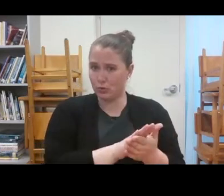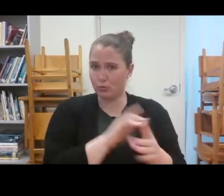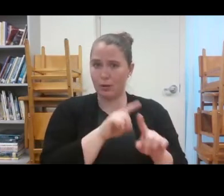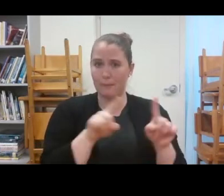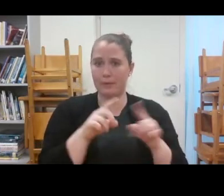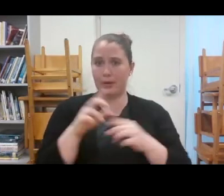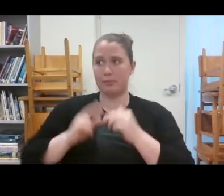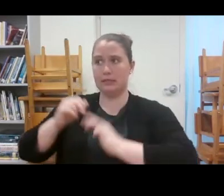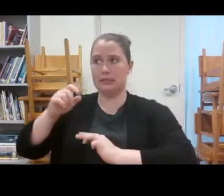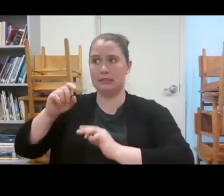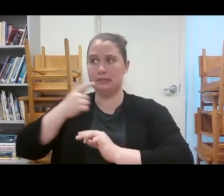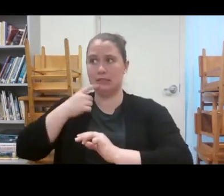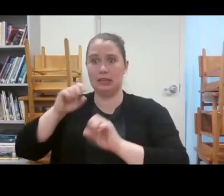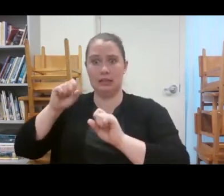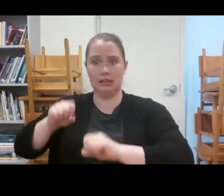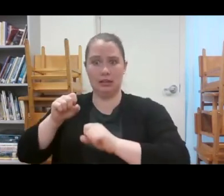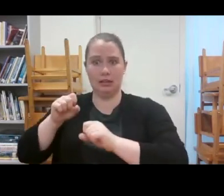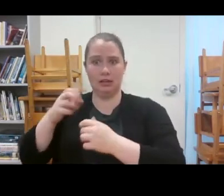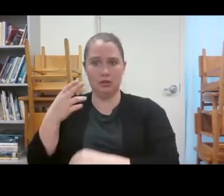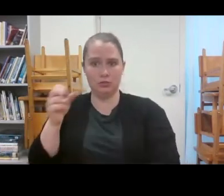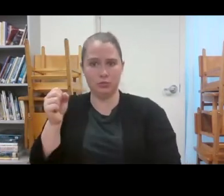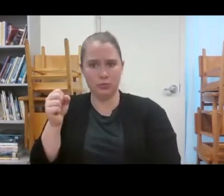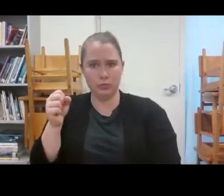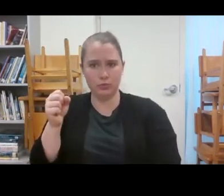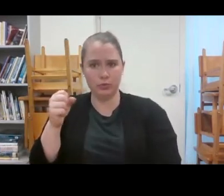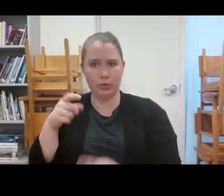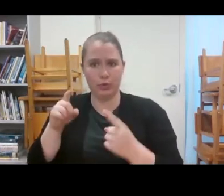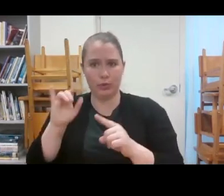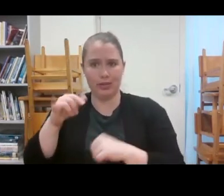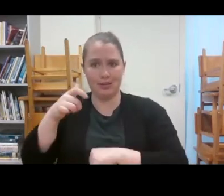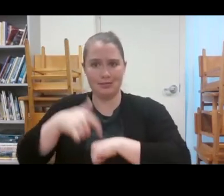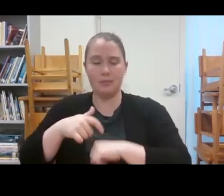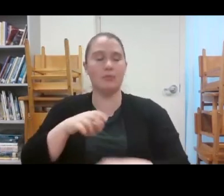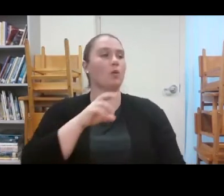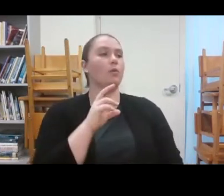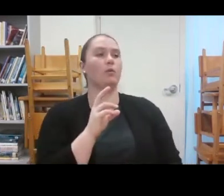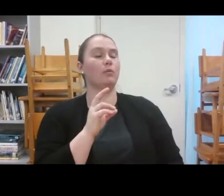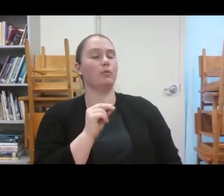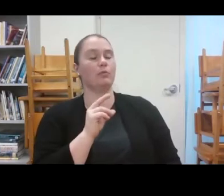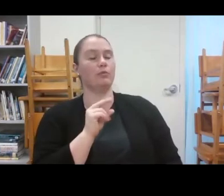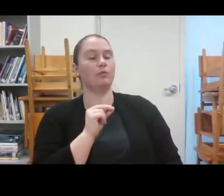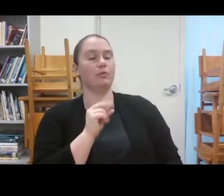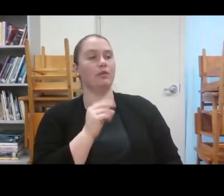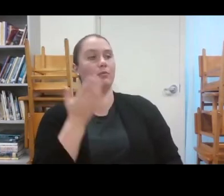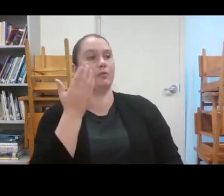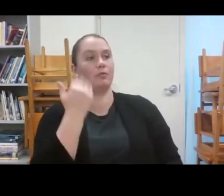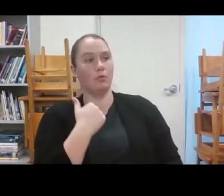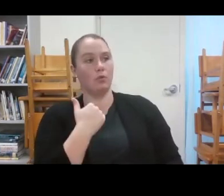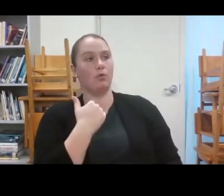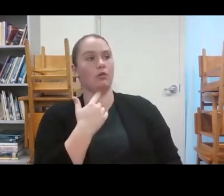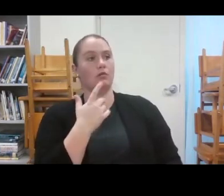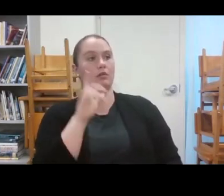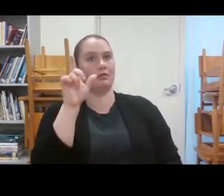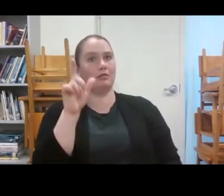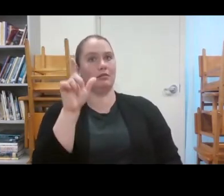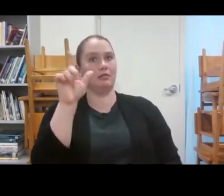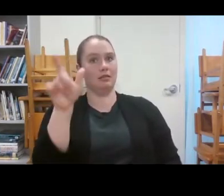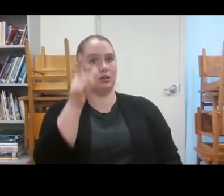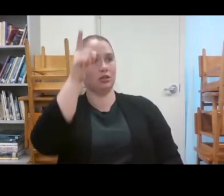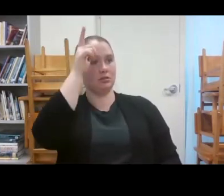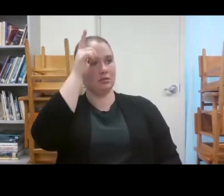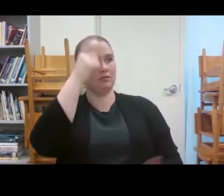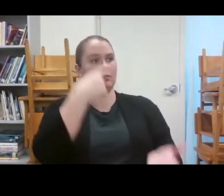high school at bond election time? No, there's some new, in the last legislative session, there were